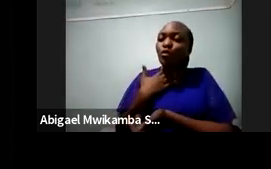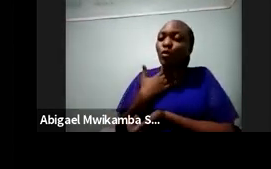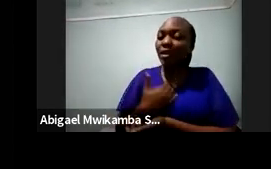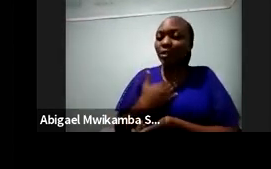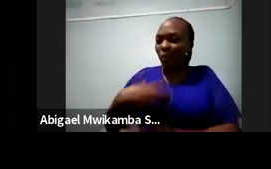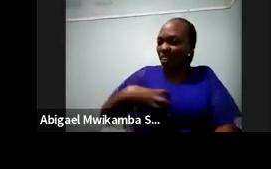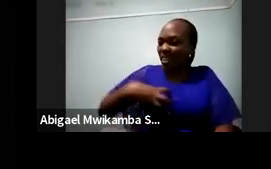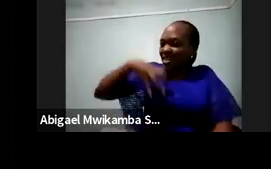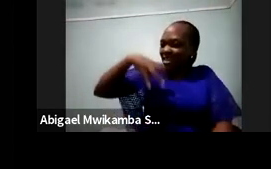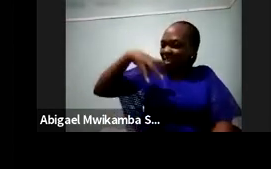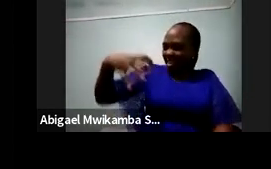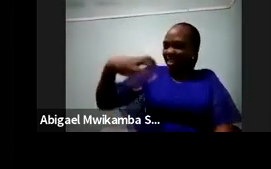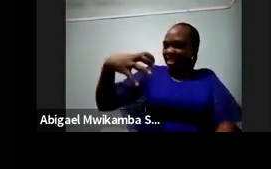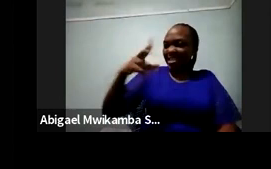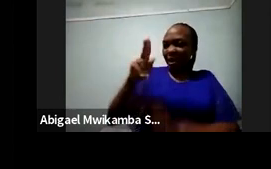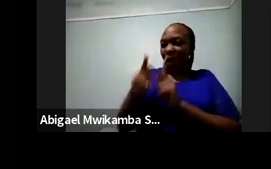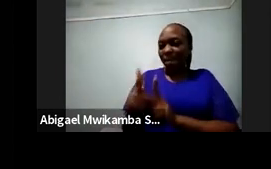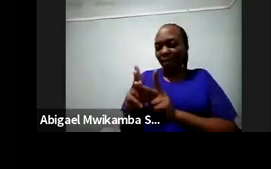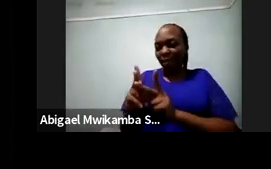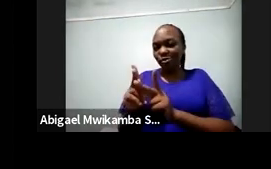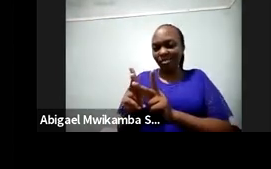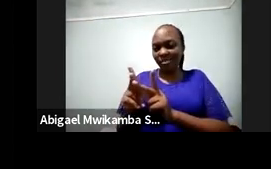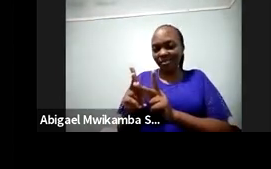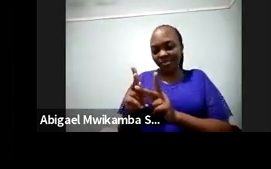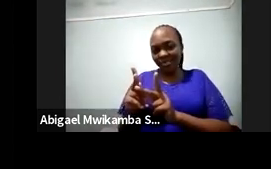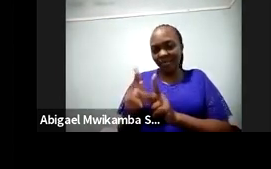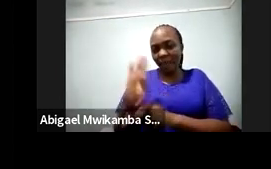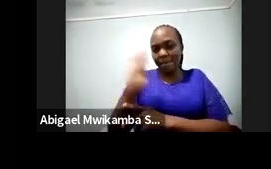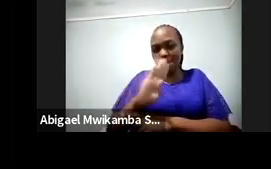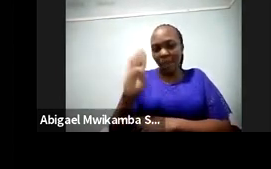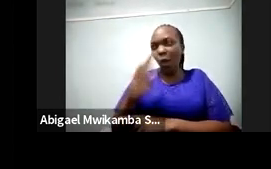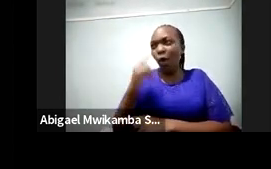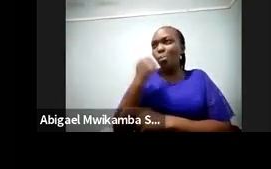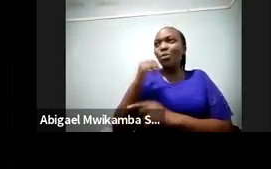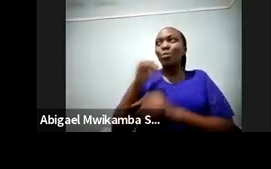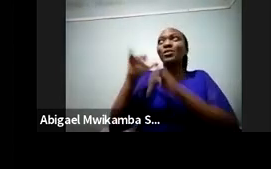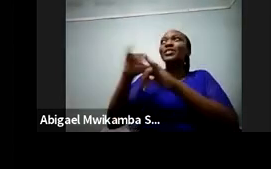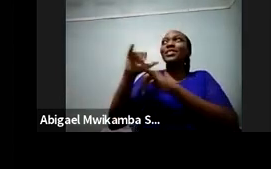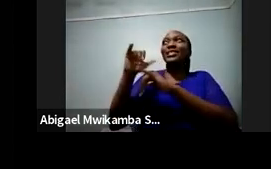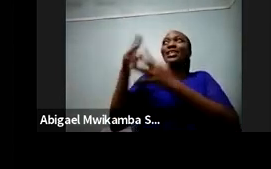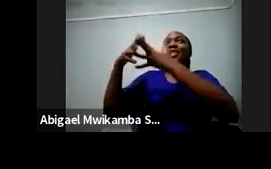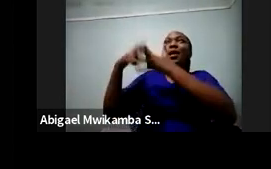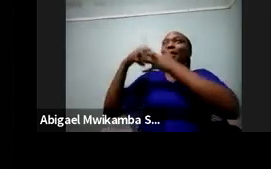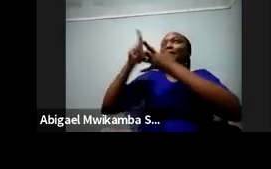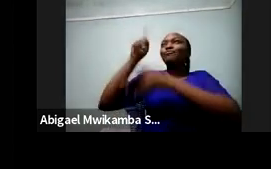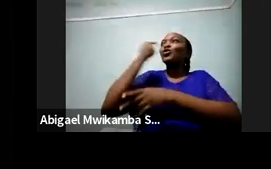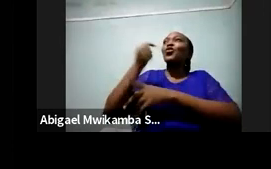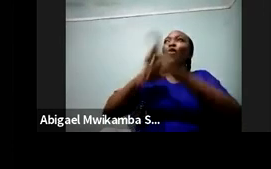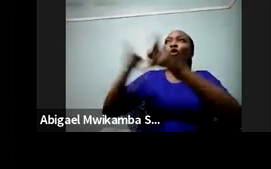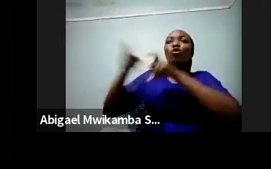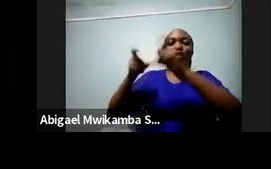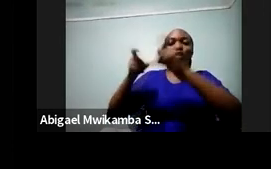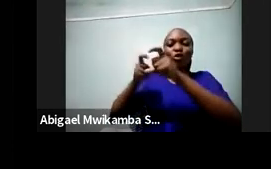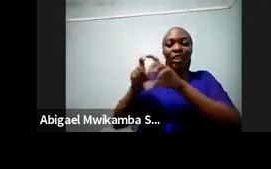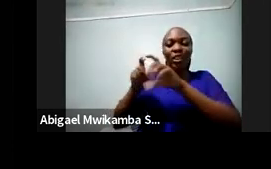Bill, what do you call these billionaires in the US who are controlling the economy in terms of epidemiology and